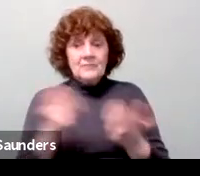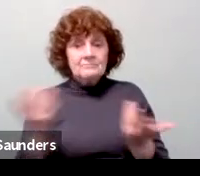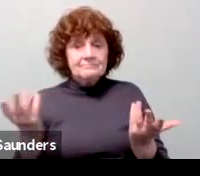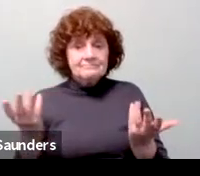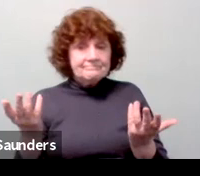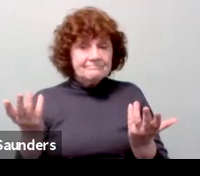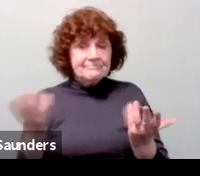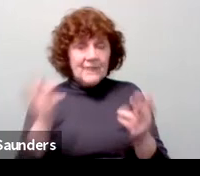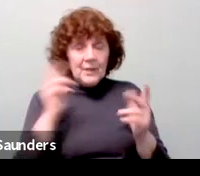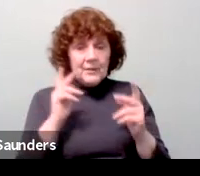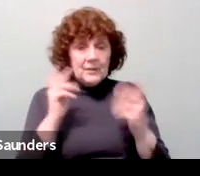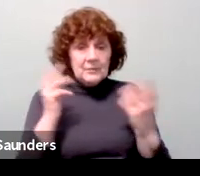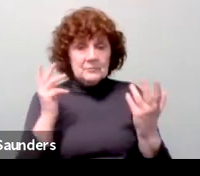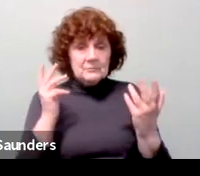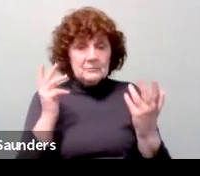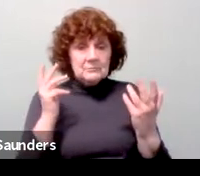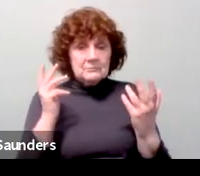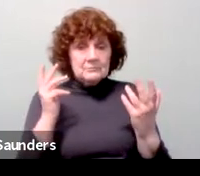to therefore go